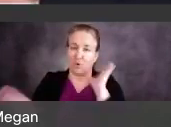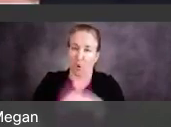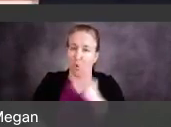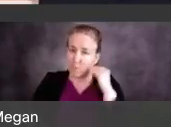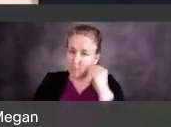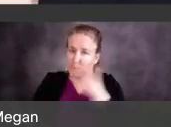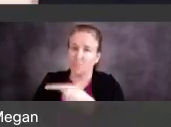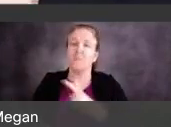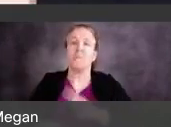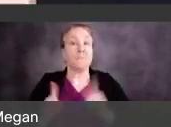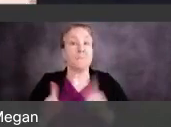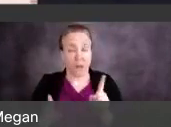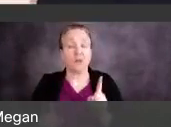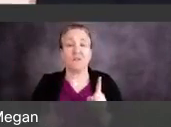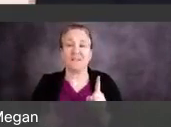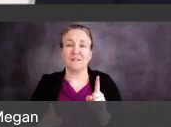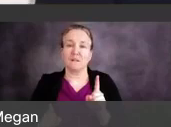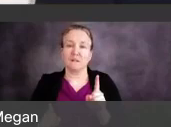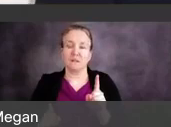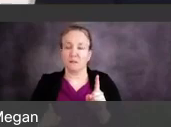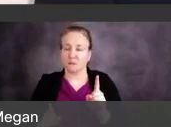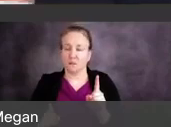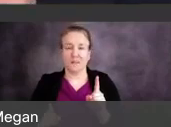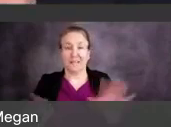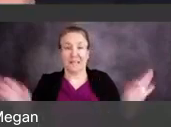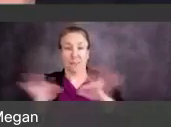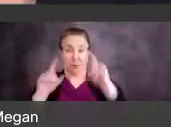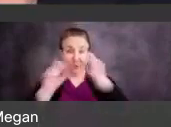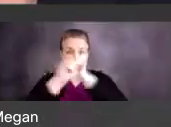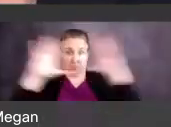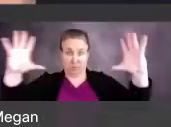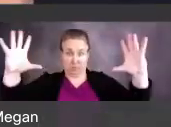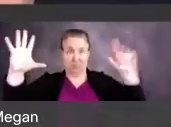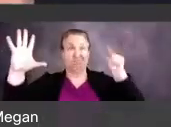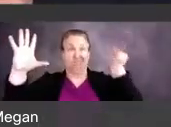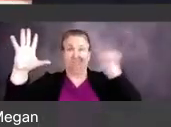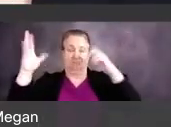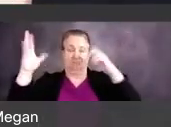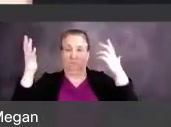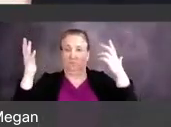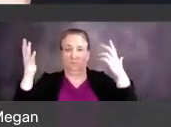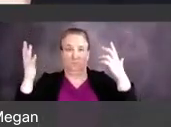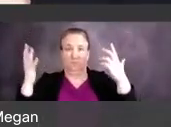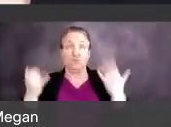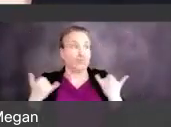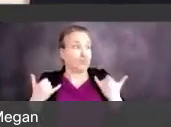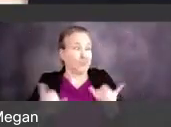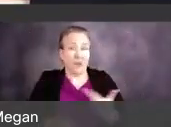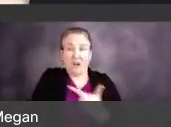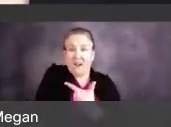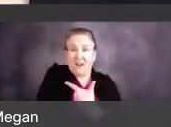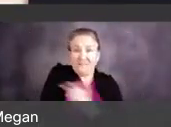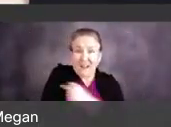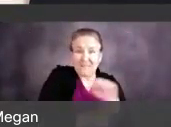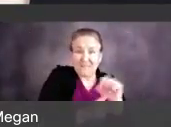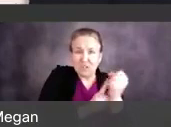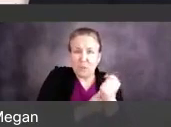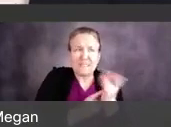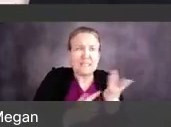But big picture, we are in an extremely, extremely scarce vaccine